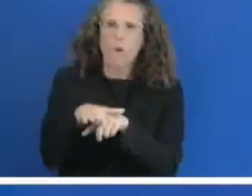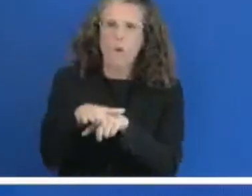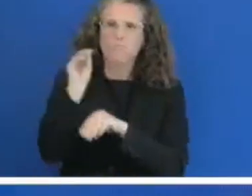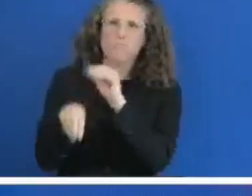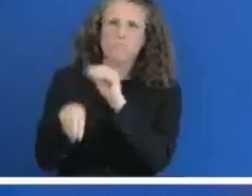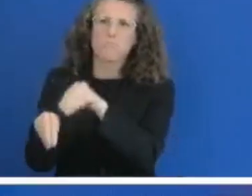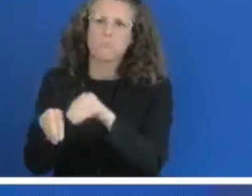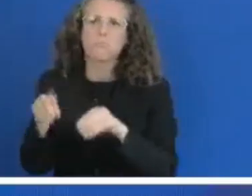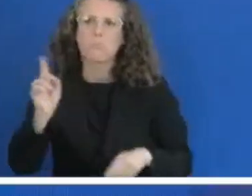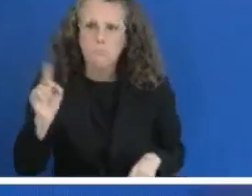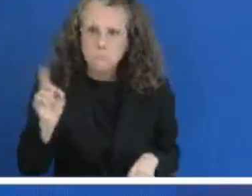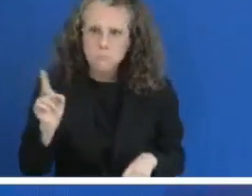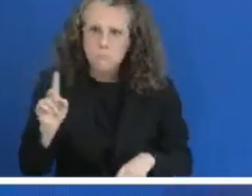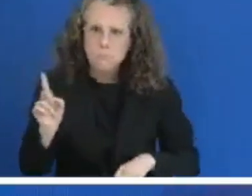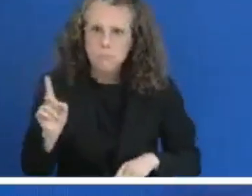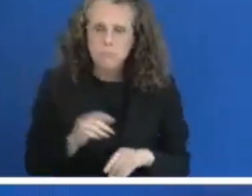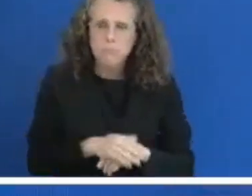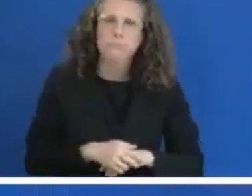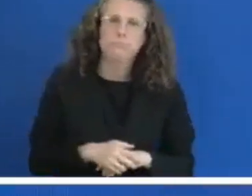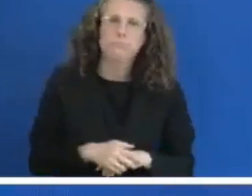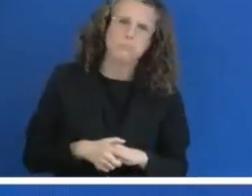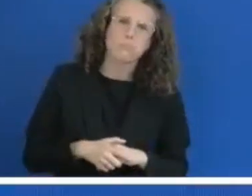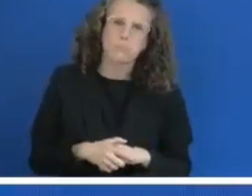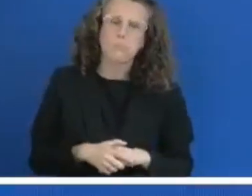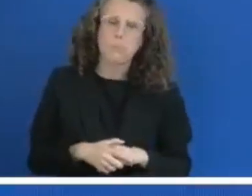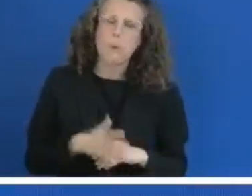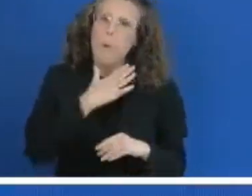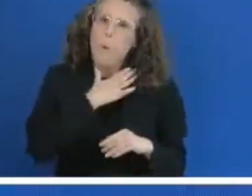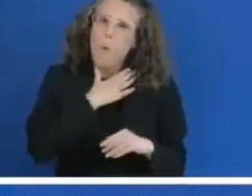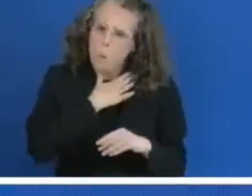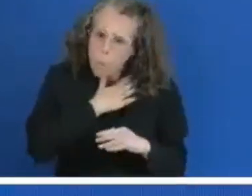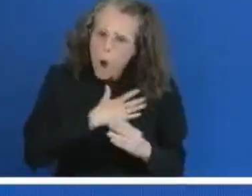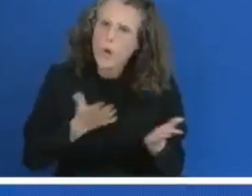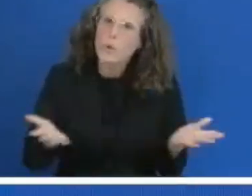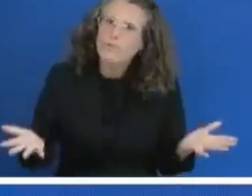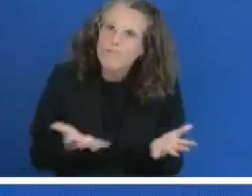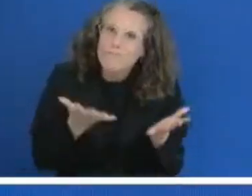wild biodiversity that lives on that farmland alongside crops.